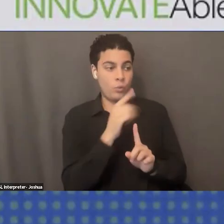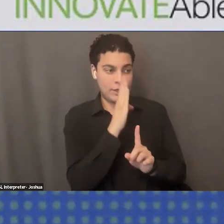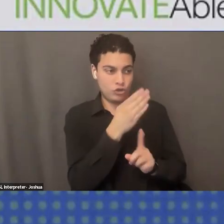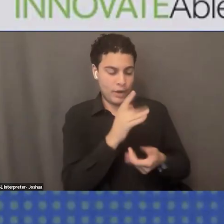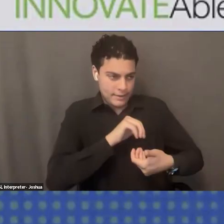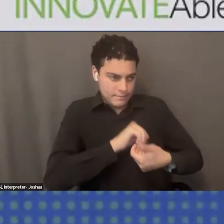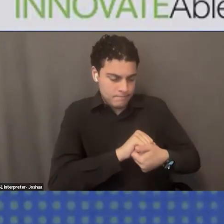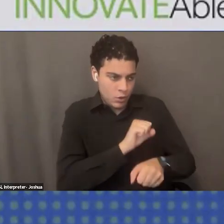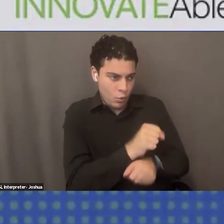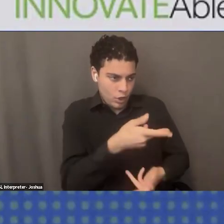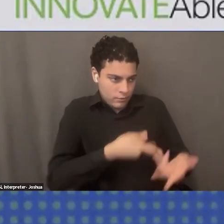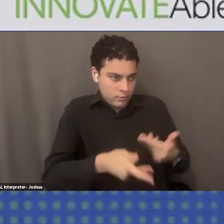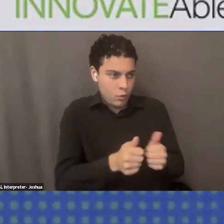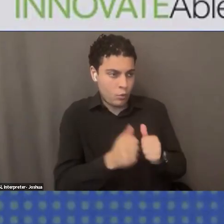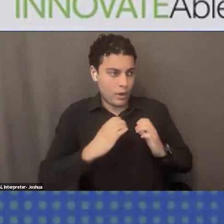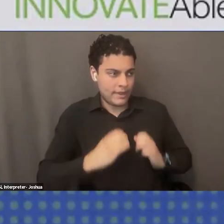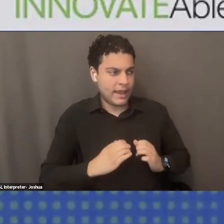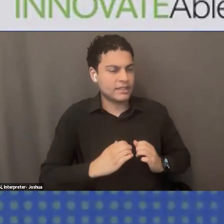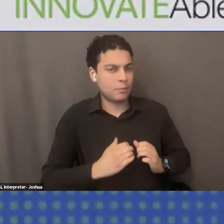need that they have. So